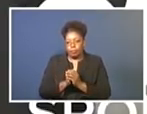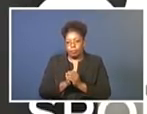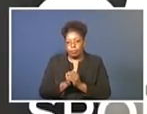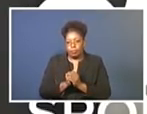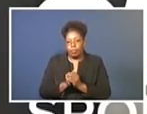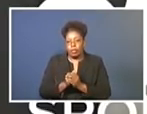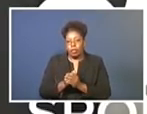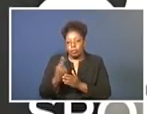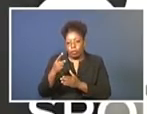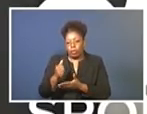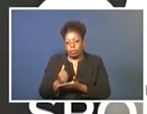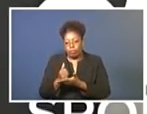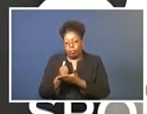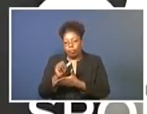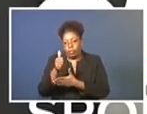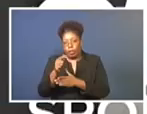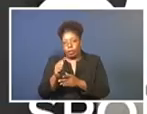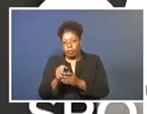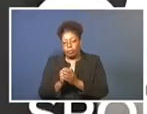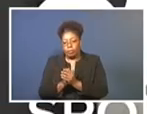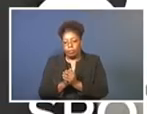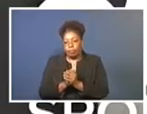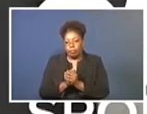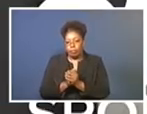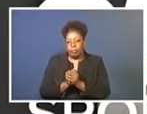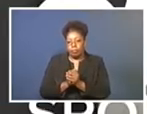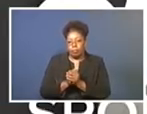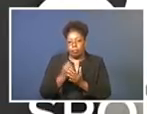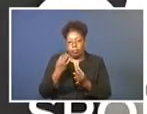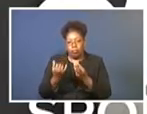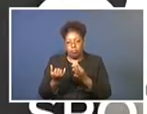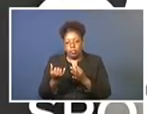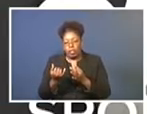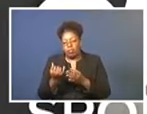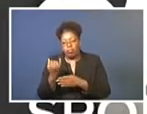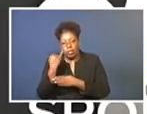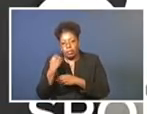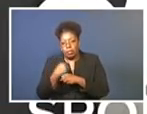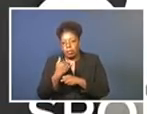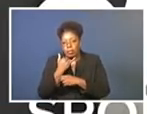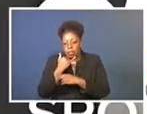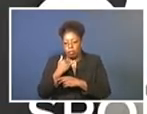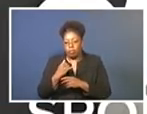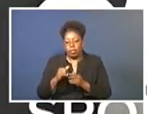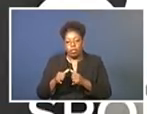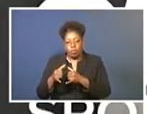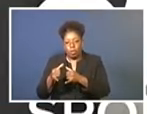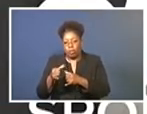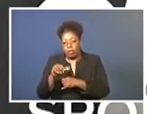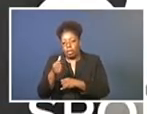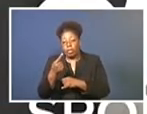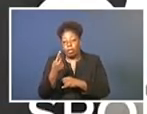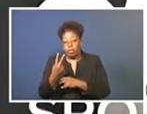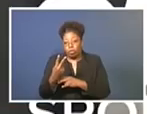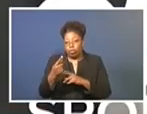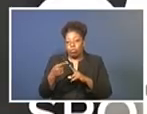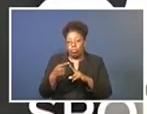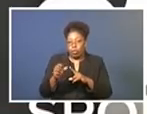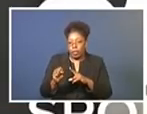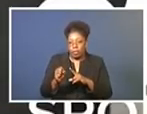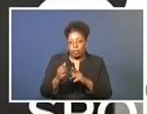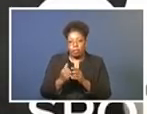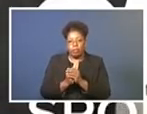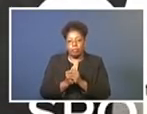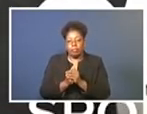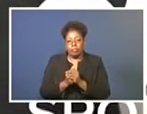other teammates open, like standing back six. And then they mess up, you know, you and reward your teammate with another 2 points, and that's on the Fox and Ty to make that